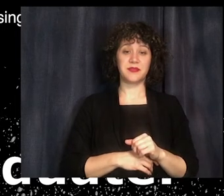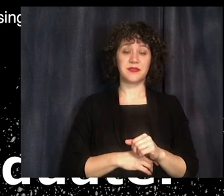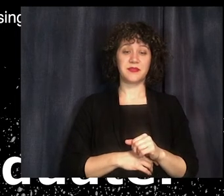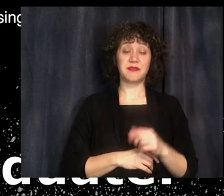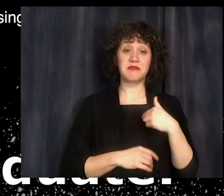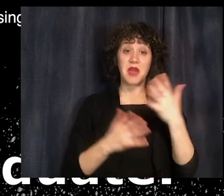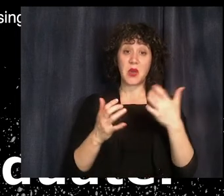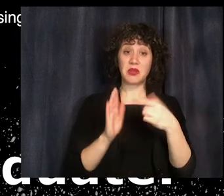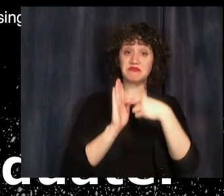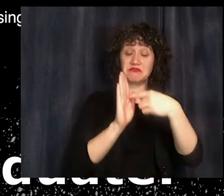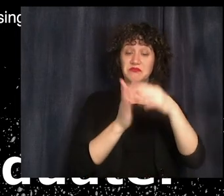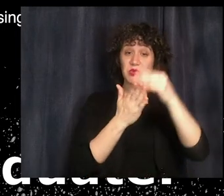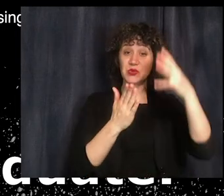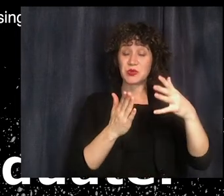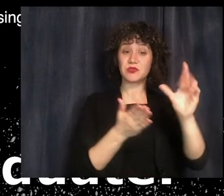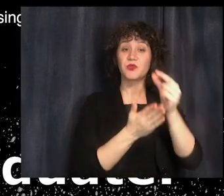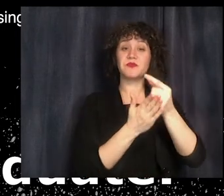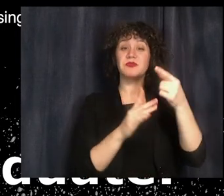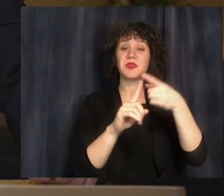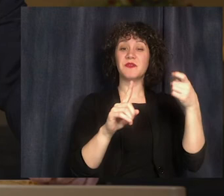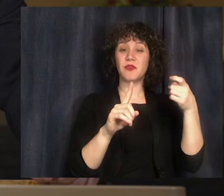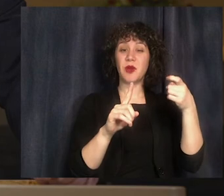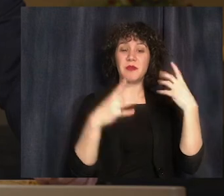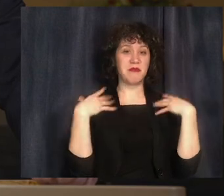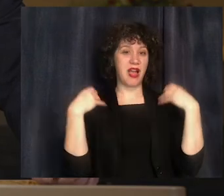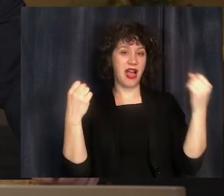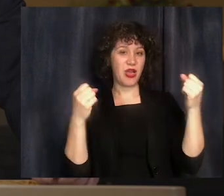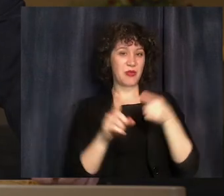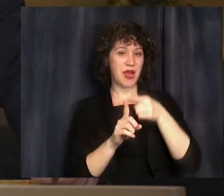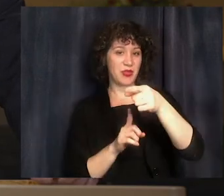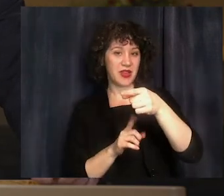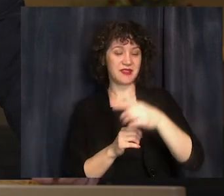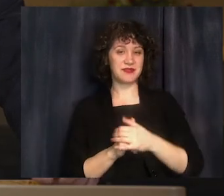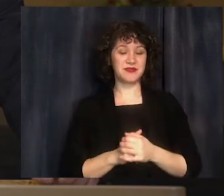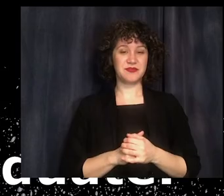I would like to present our students graduating in the health pathway.